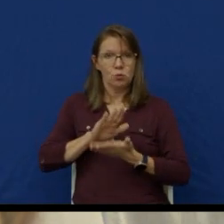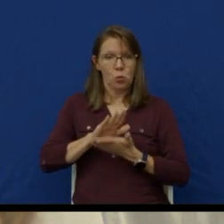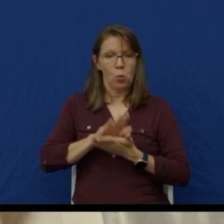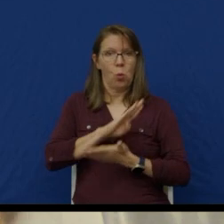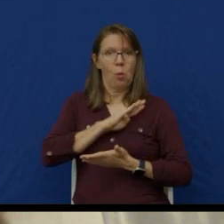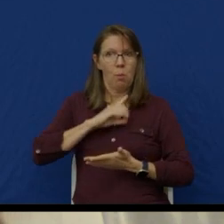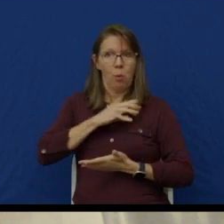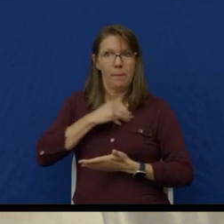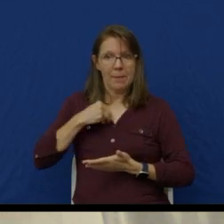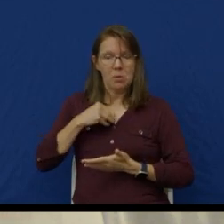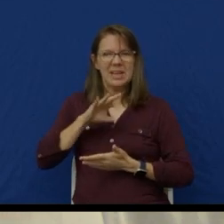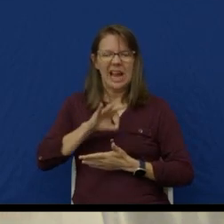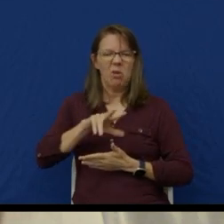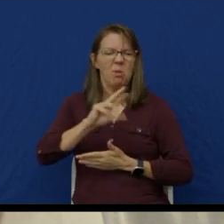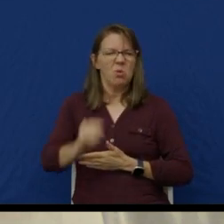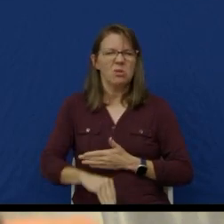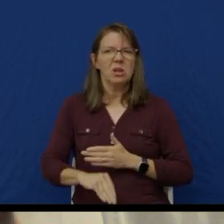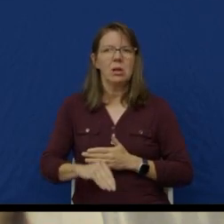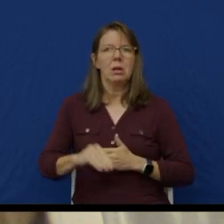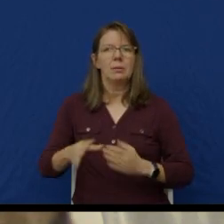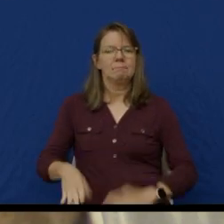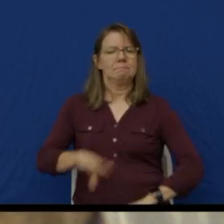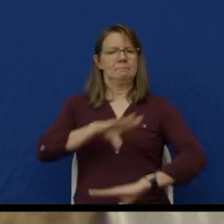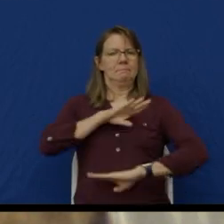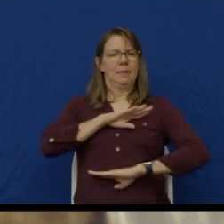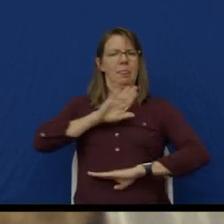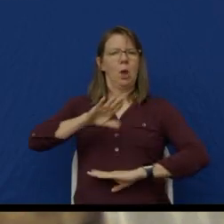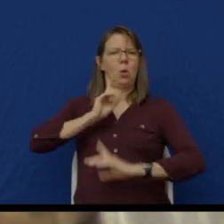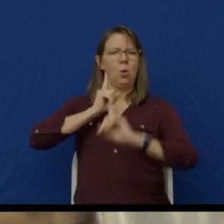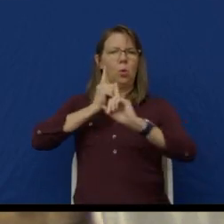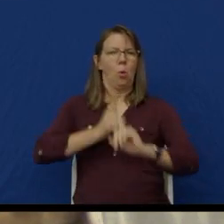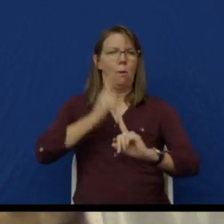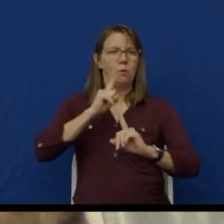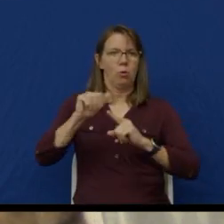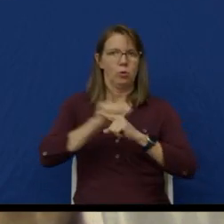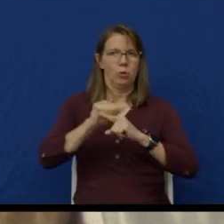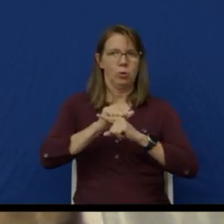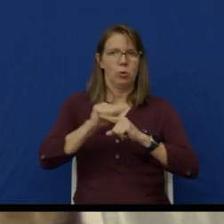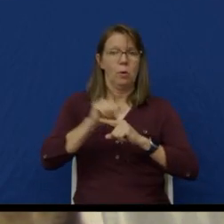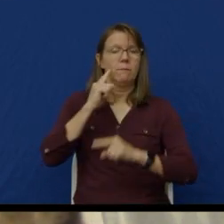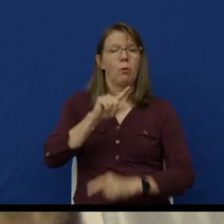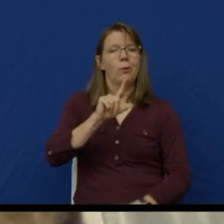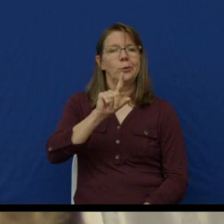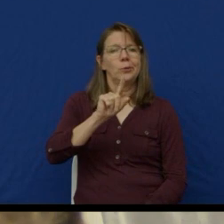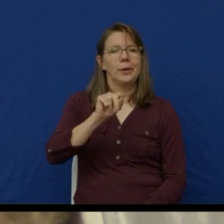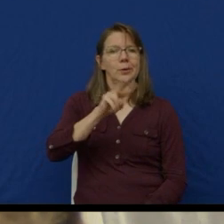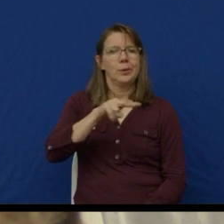of Kentucky who actually met their full training for 2022.